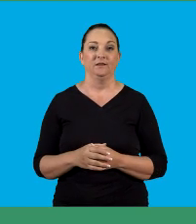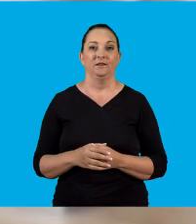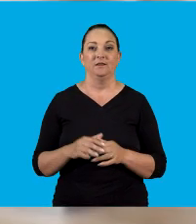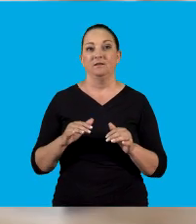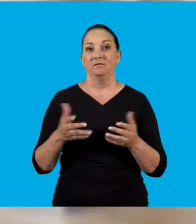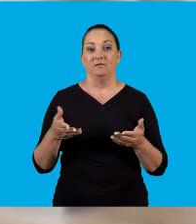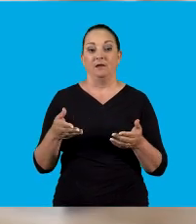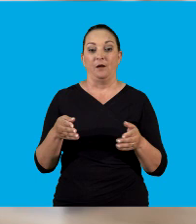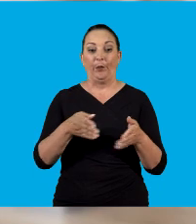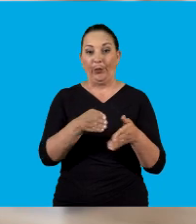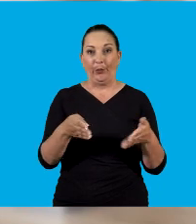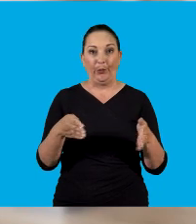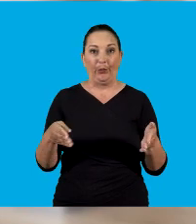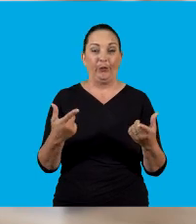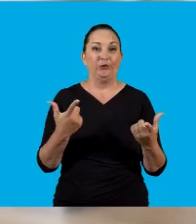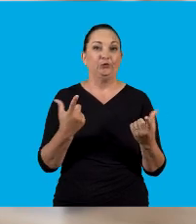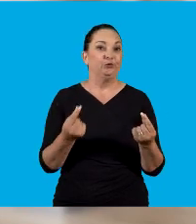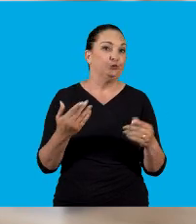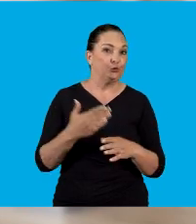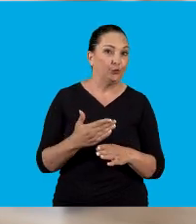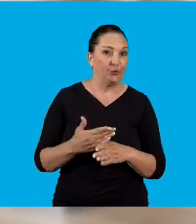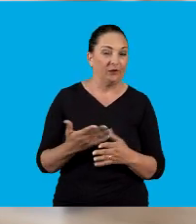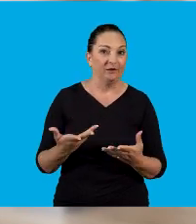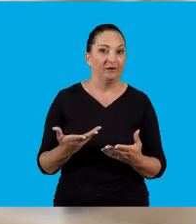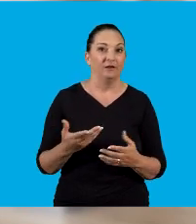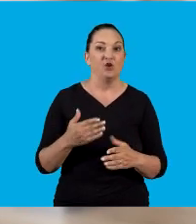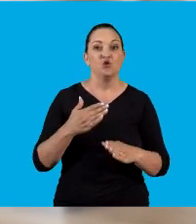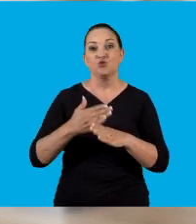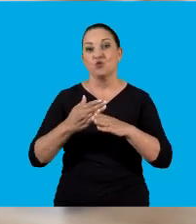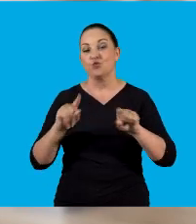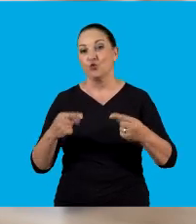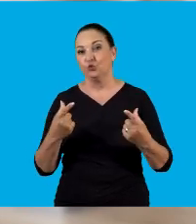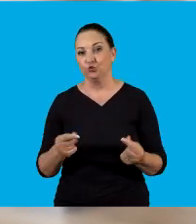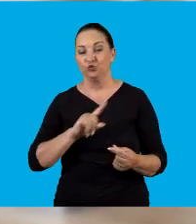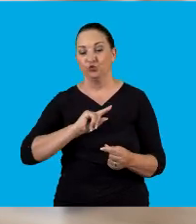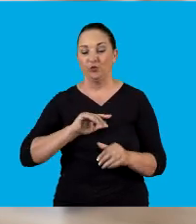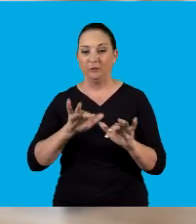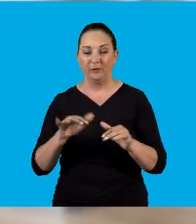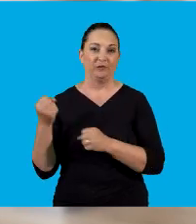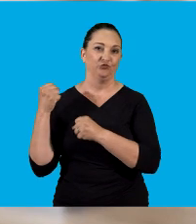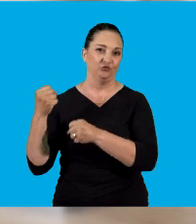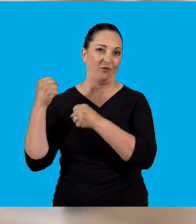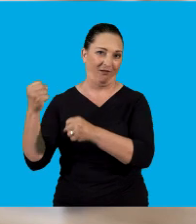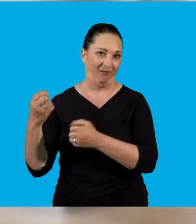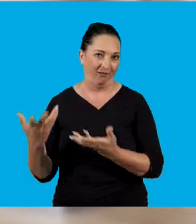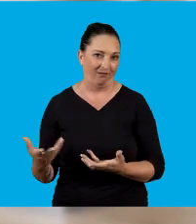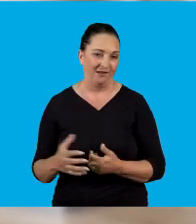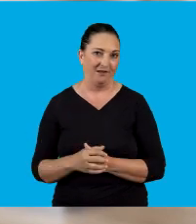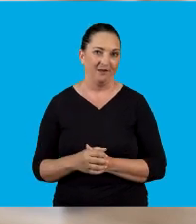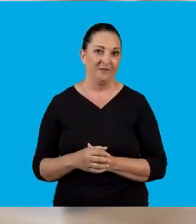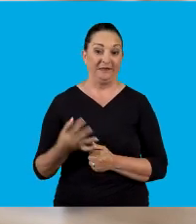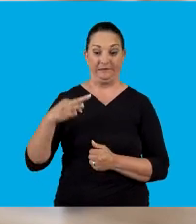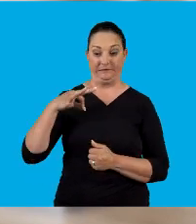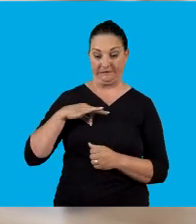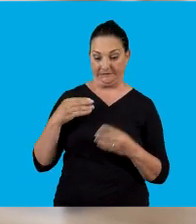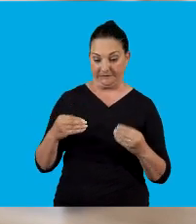activities rather, they are at a standstill because nobody is performing the duties, nobody is performing their jobs because employees are striking. So it becomes a